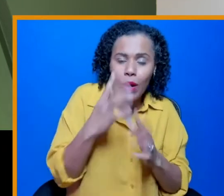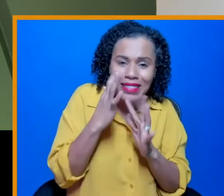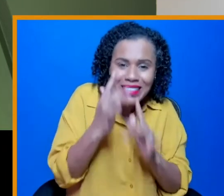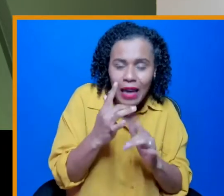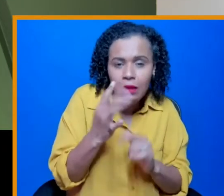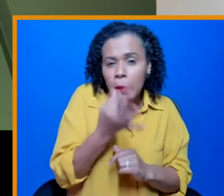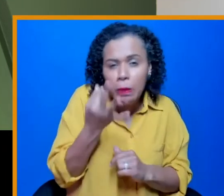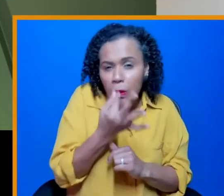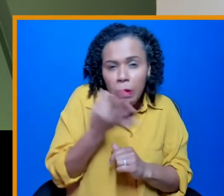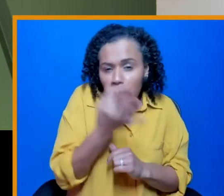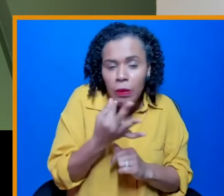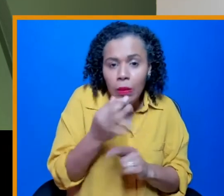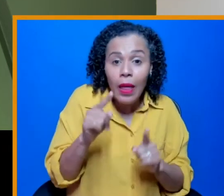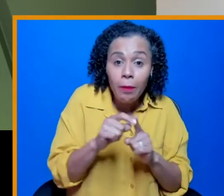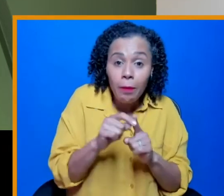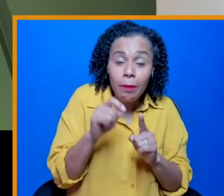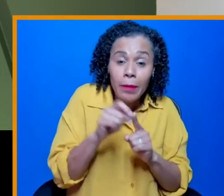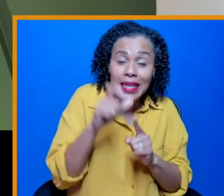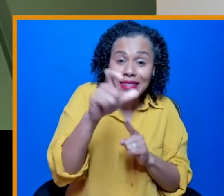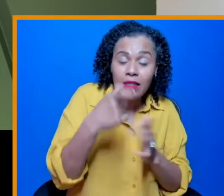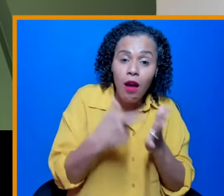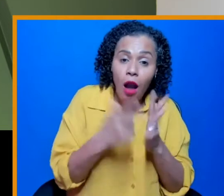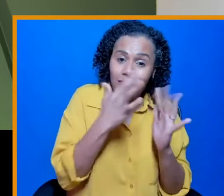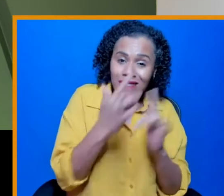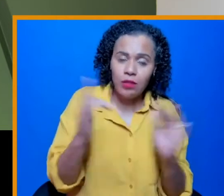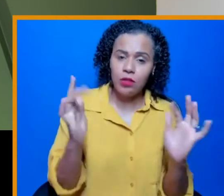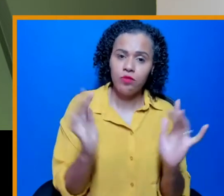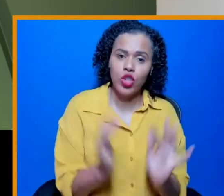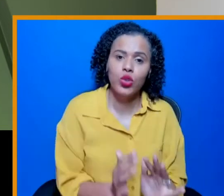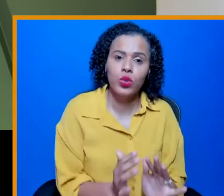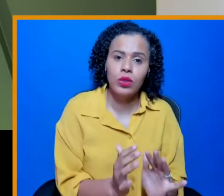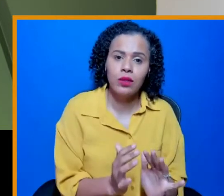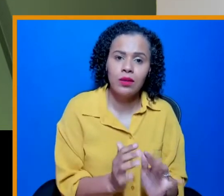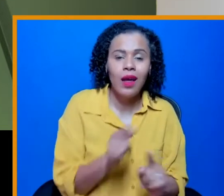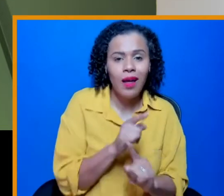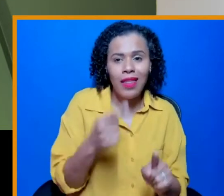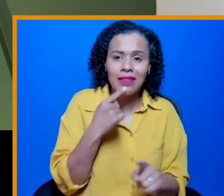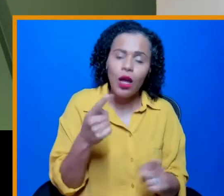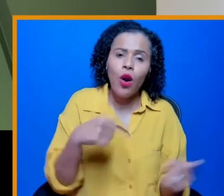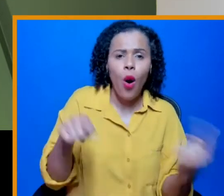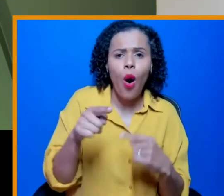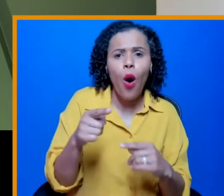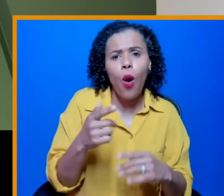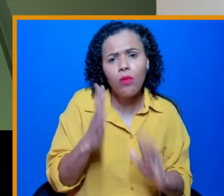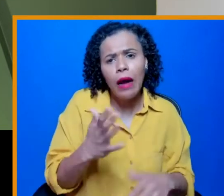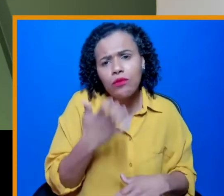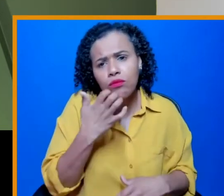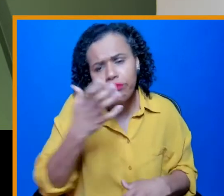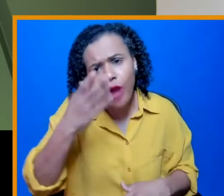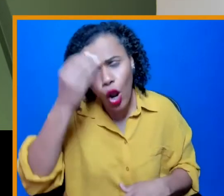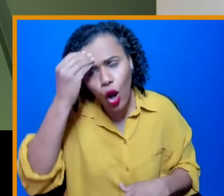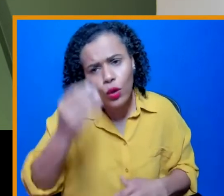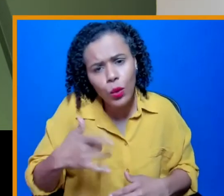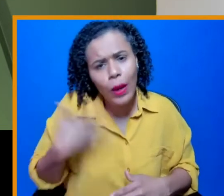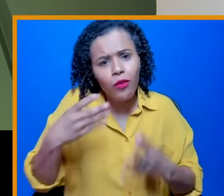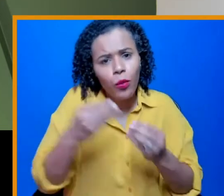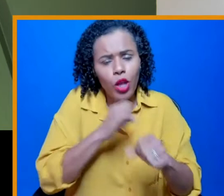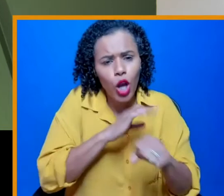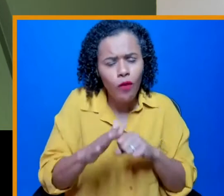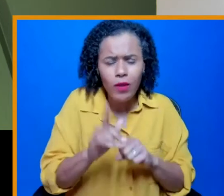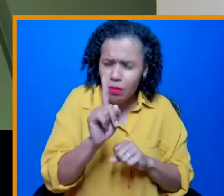reduced, part of their learning to live with COVID strategy. However, there are three problems with this.